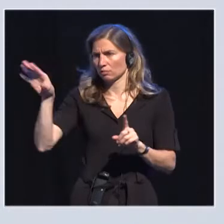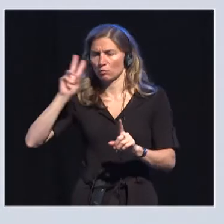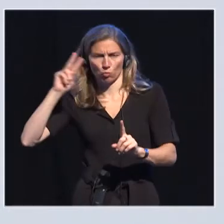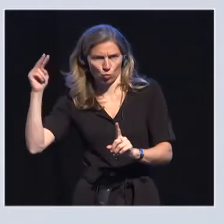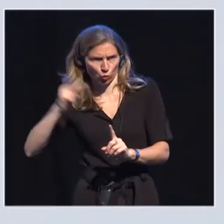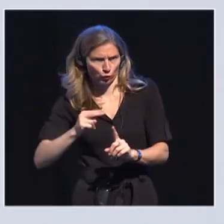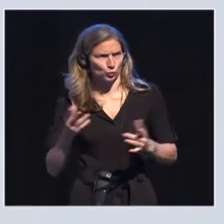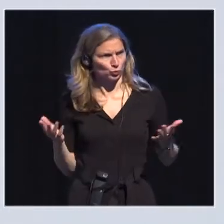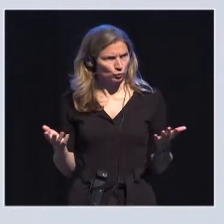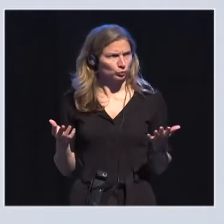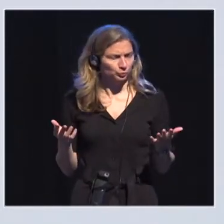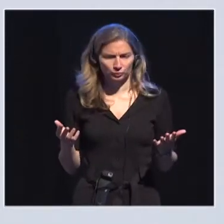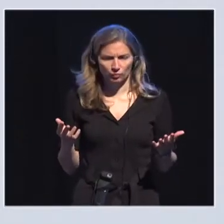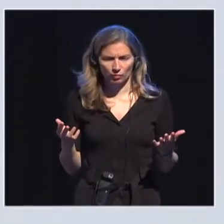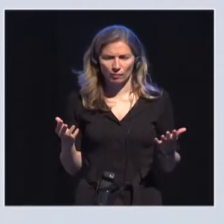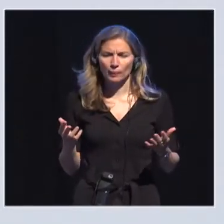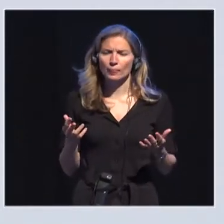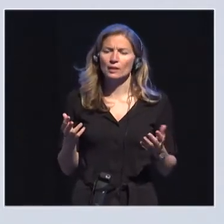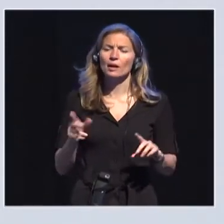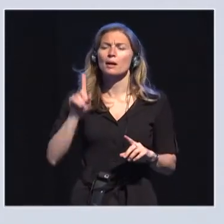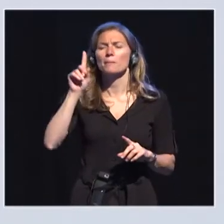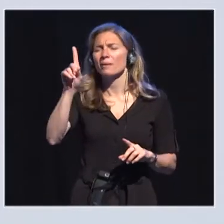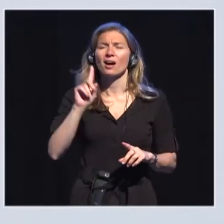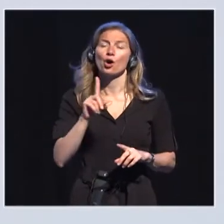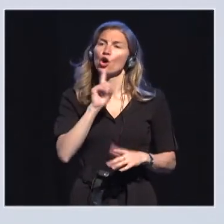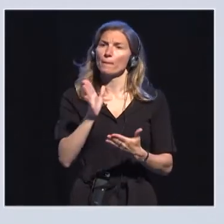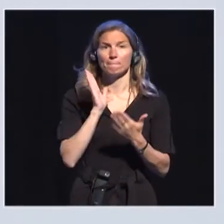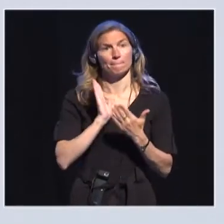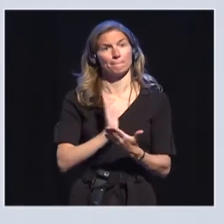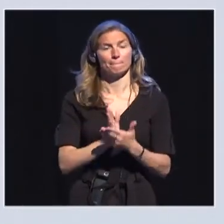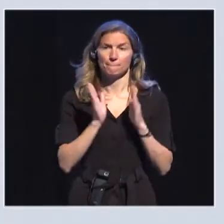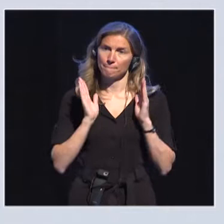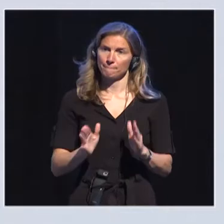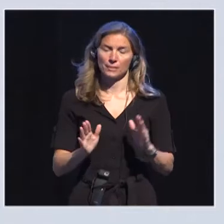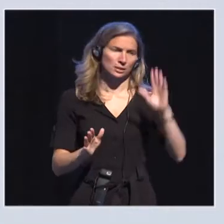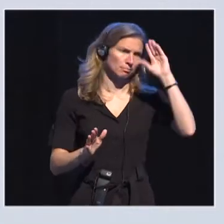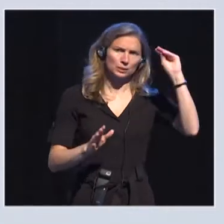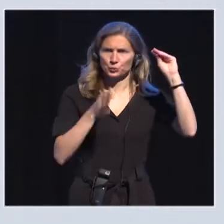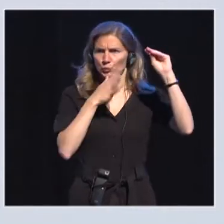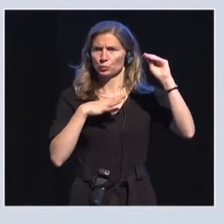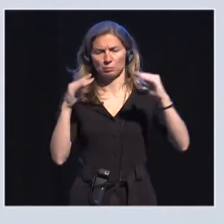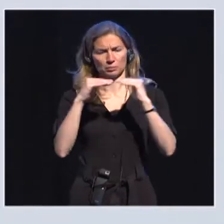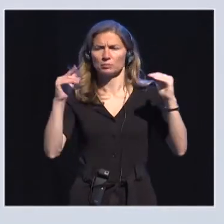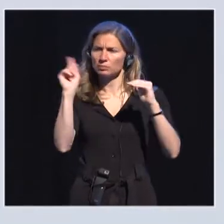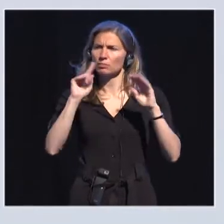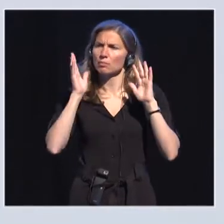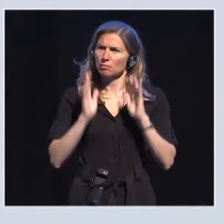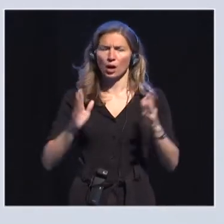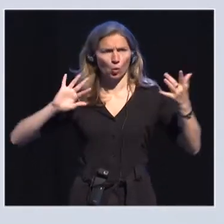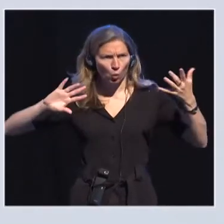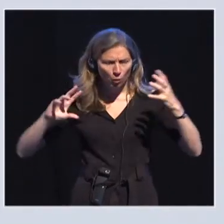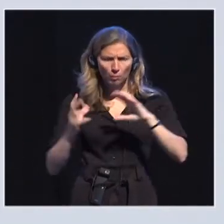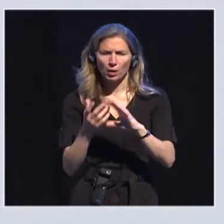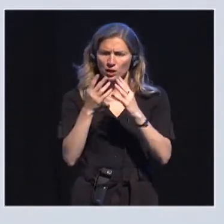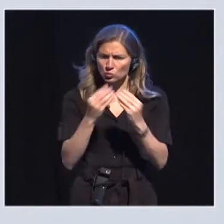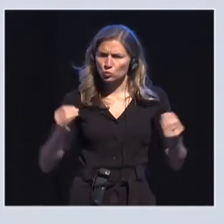just for the not only for the gender balance, but in having a combined solution, a combined approach. And I